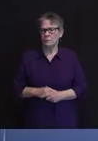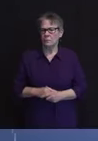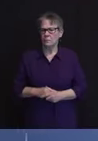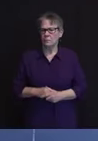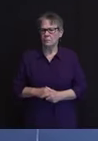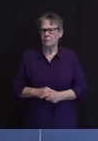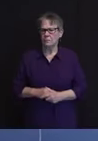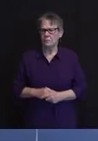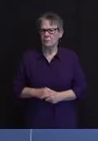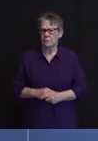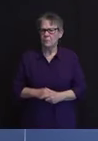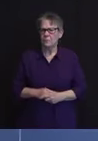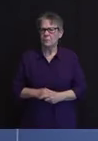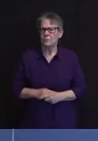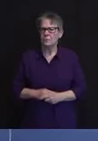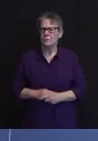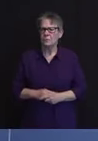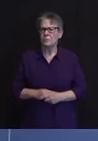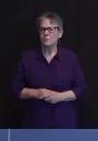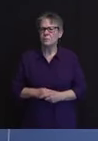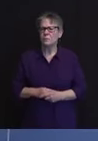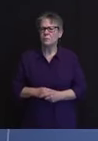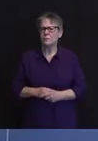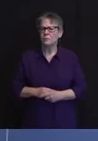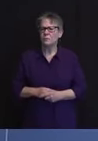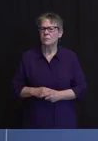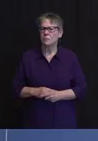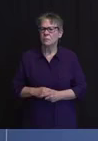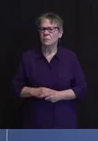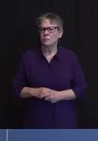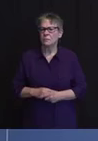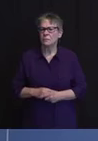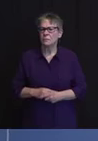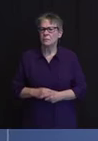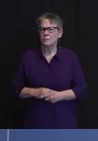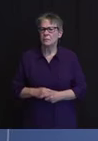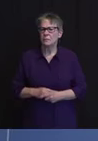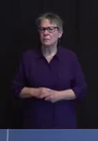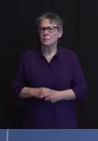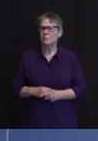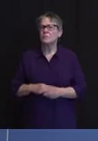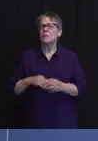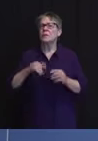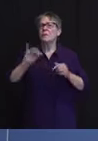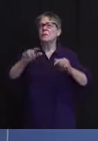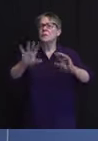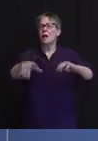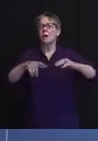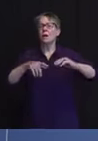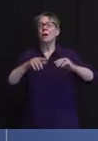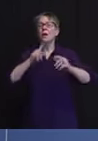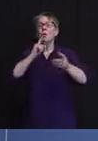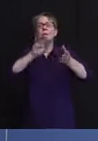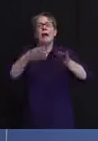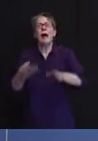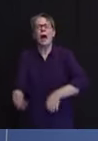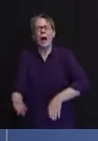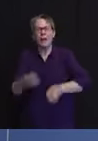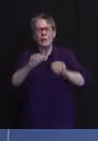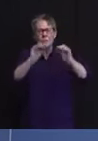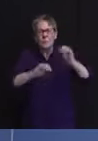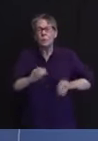less than 1% are 18 to 29 years of age, 4.5% 30 to 49,